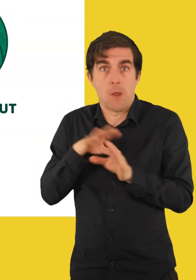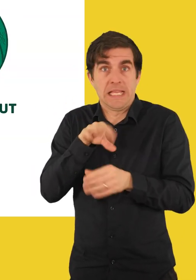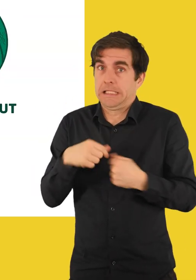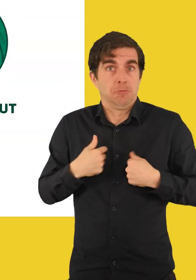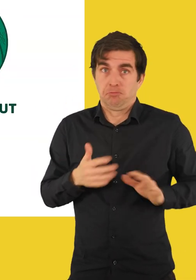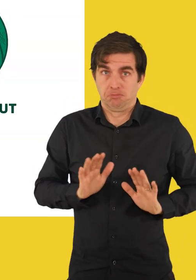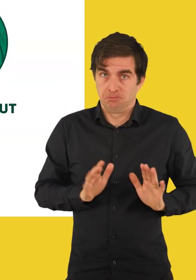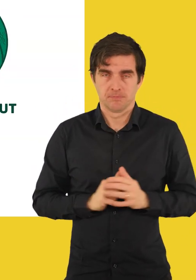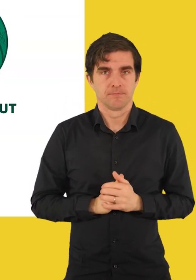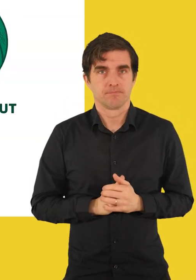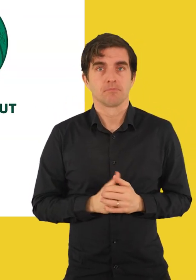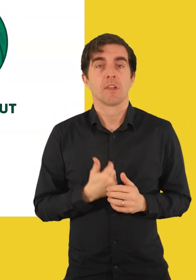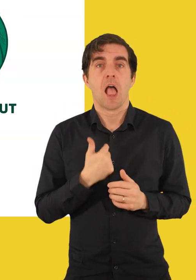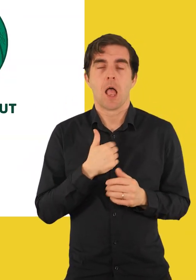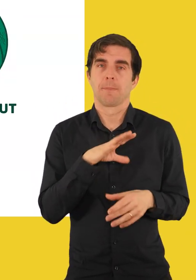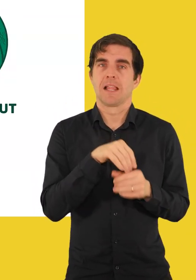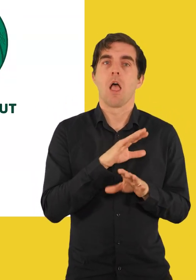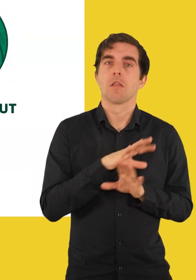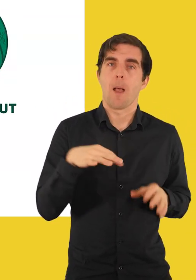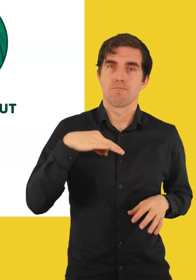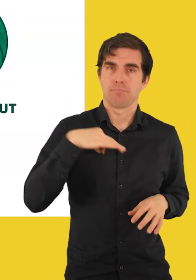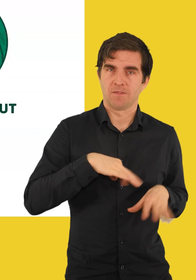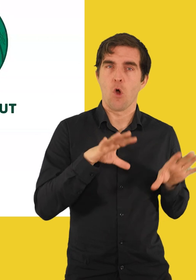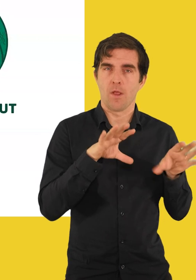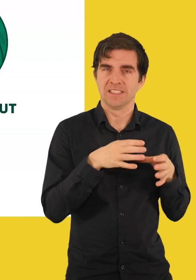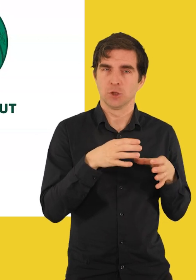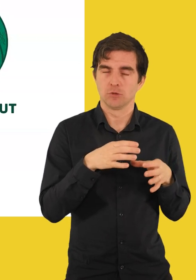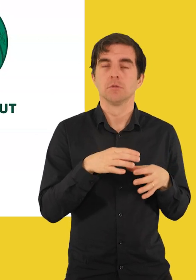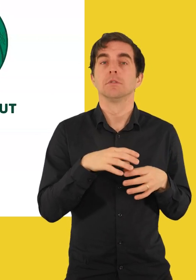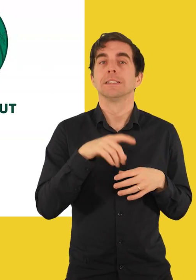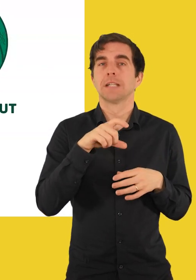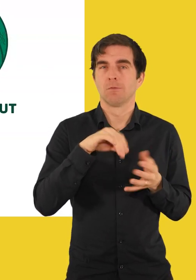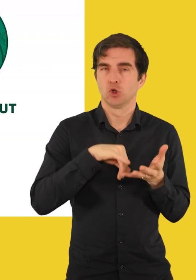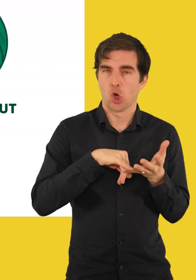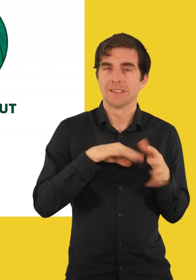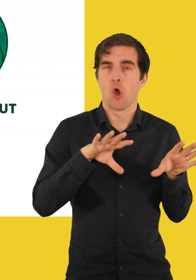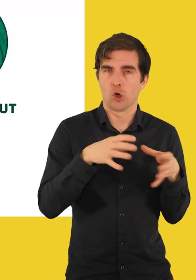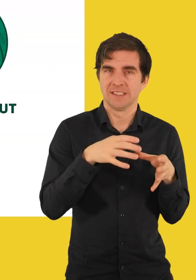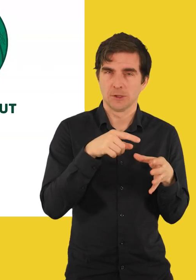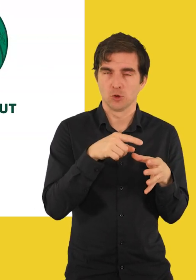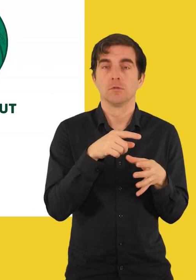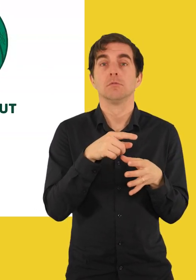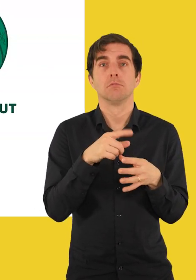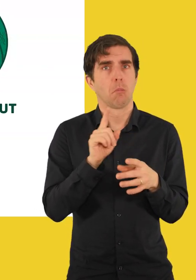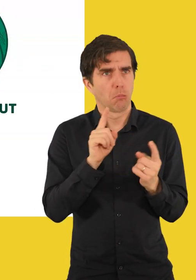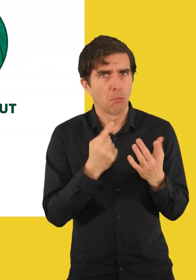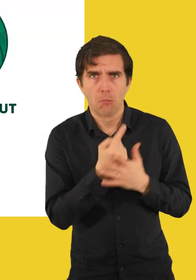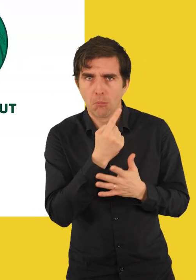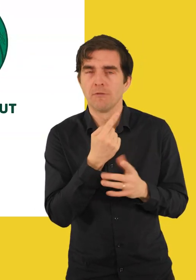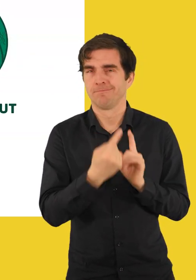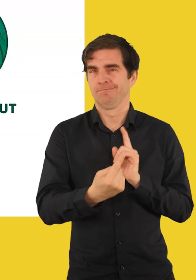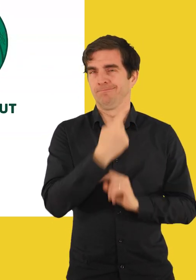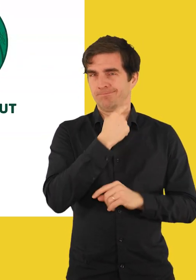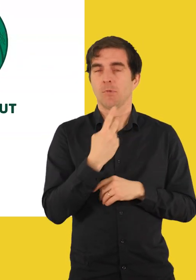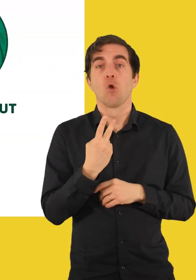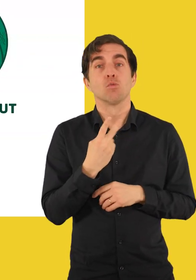or administration. I'm part of a non-profit organization, civil society organization. And the story behind that is